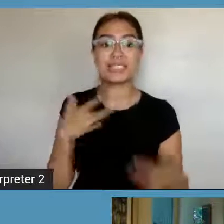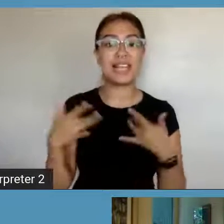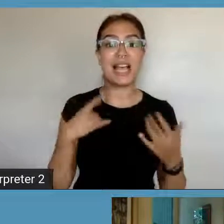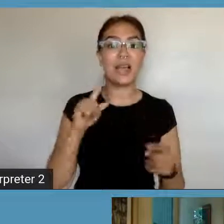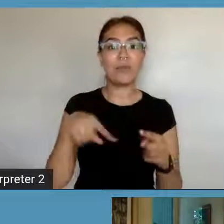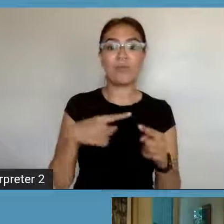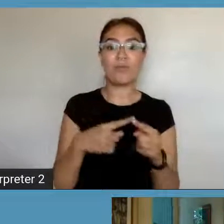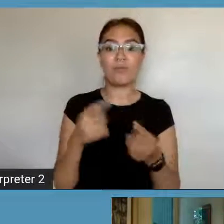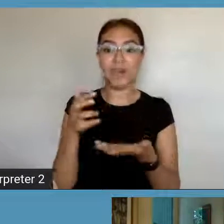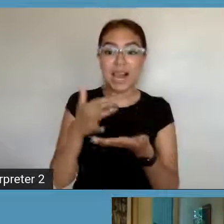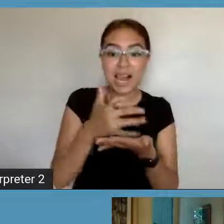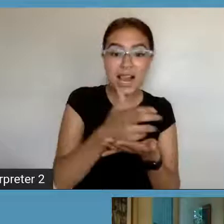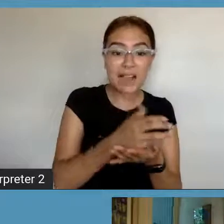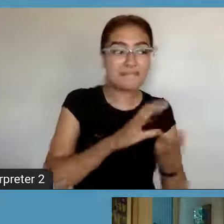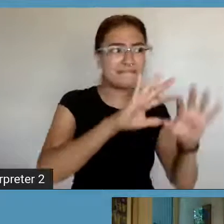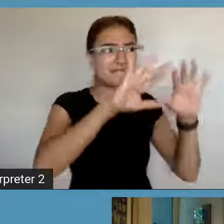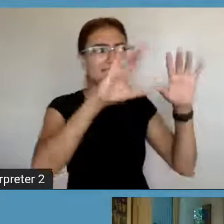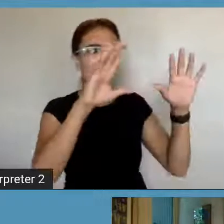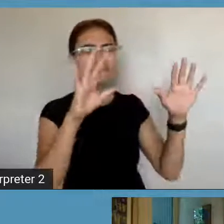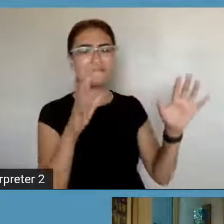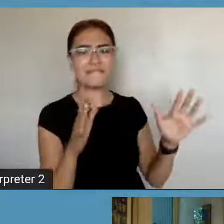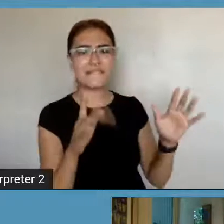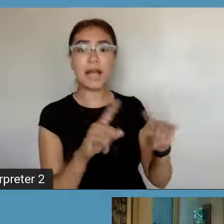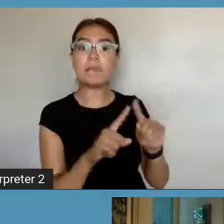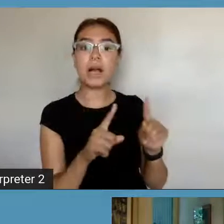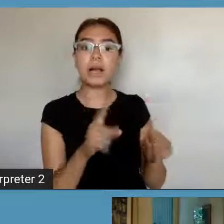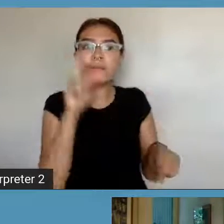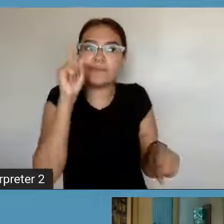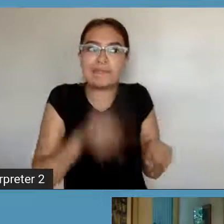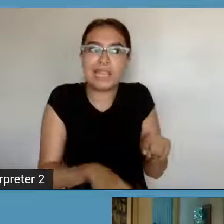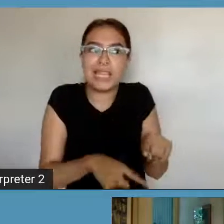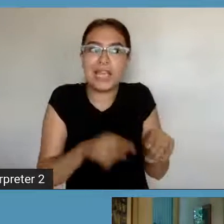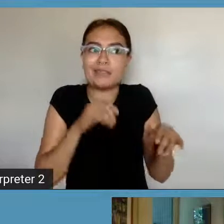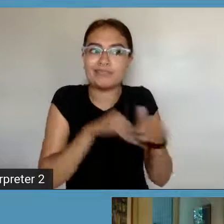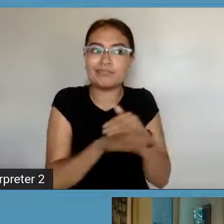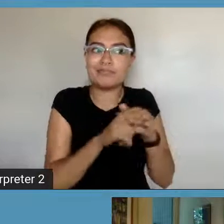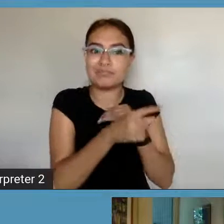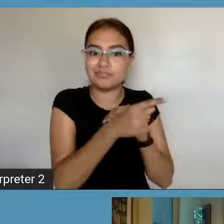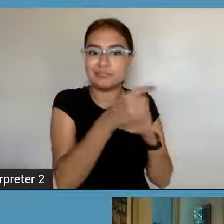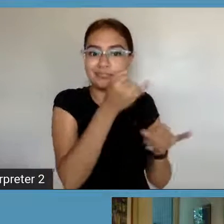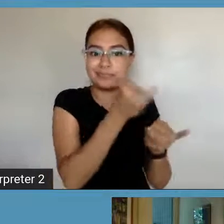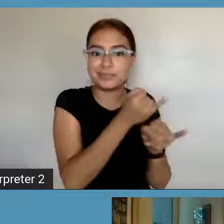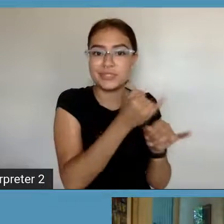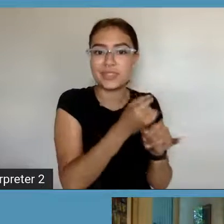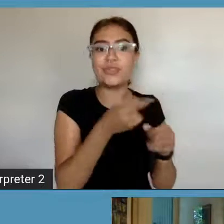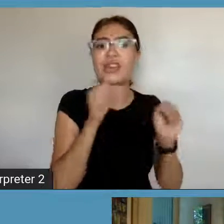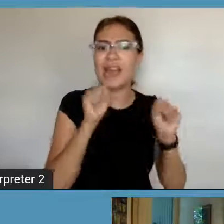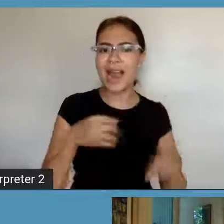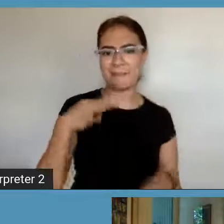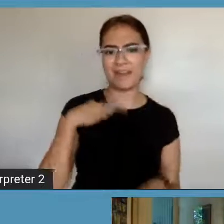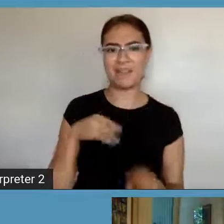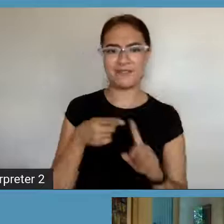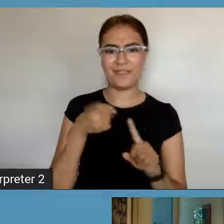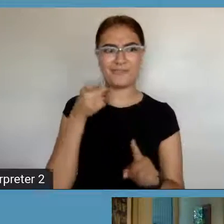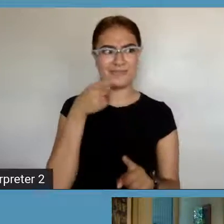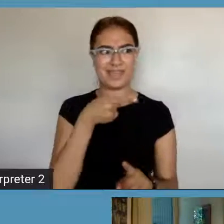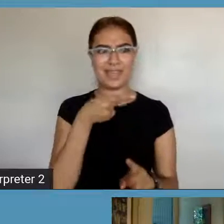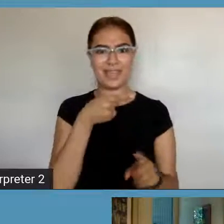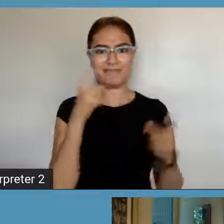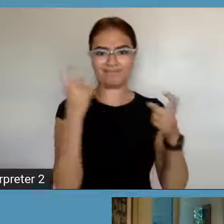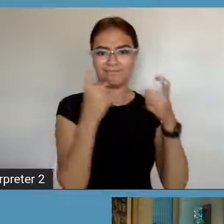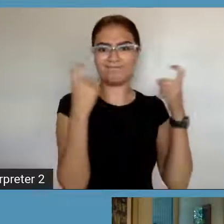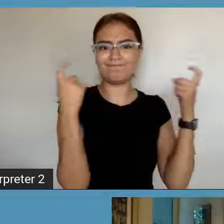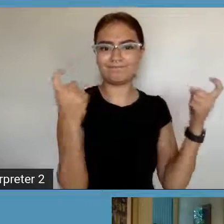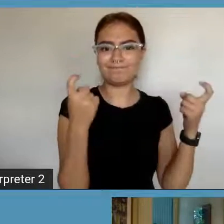comes together in full, but if you're not able to get to that institution, you can still benefit from that event. And, you know, you